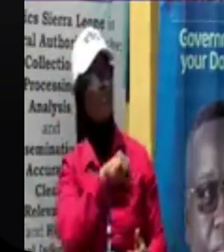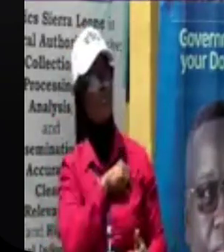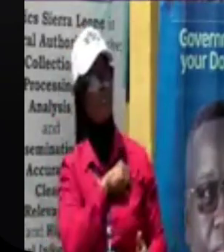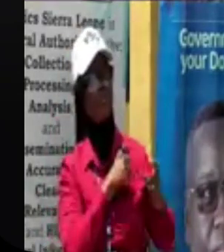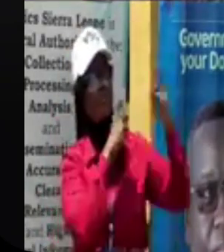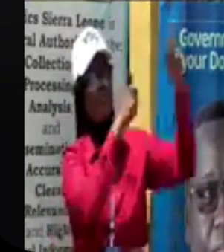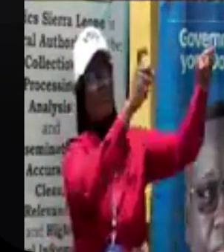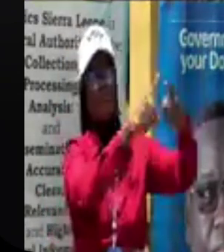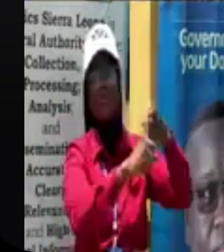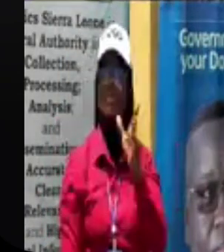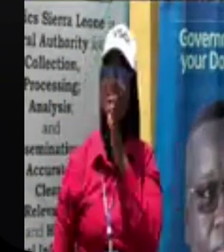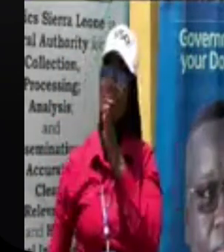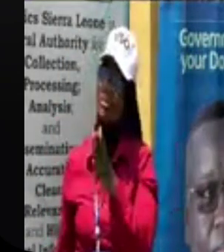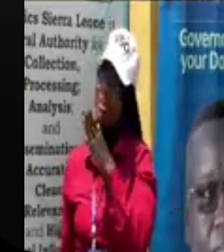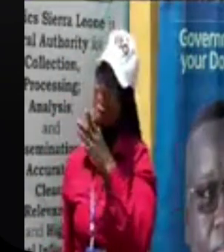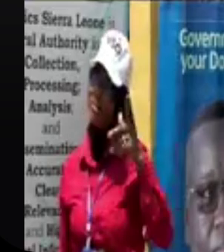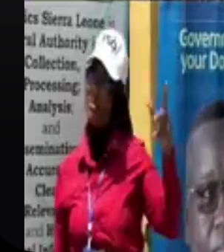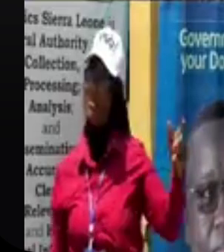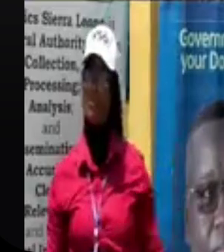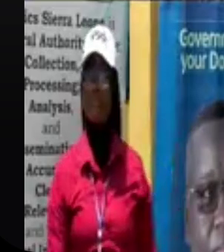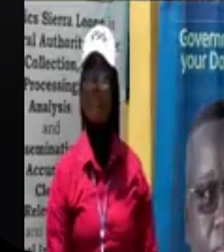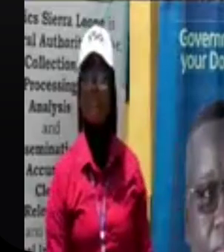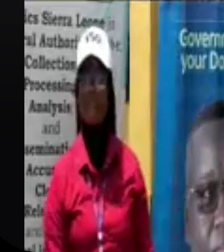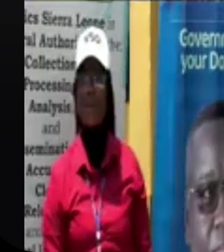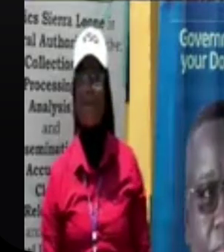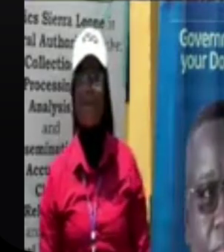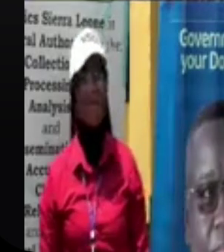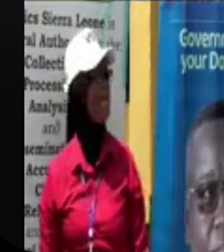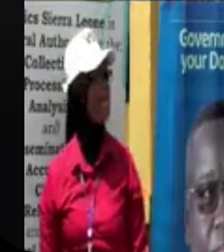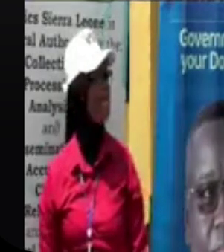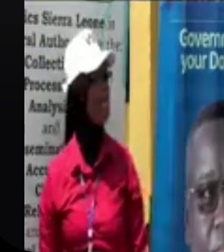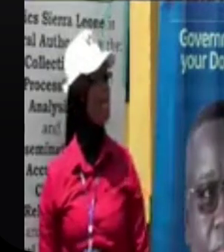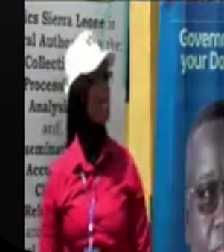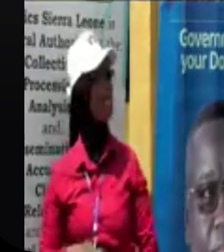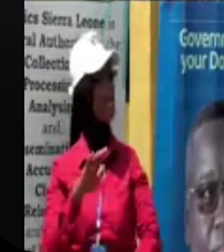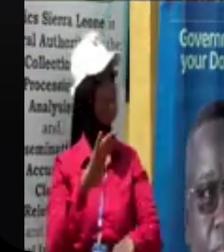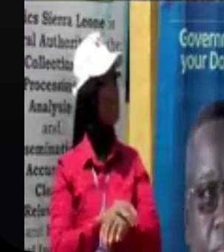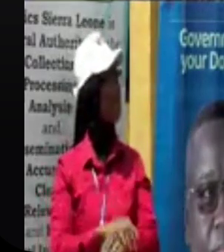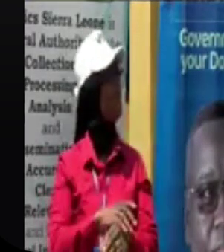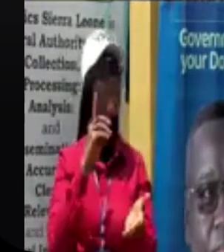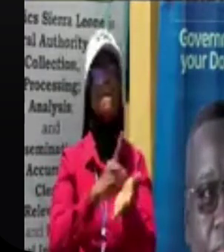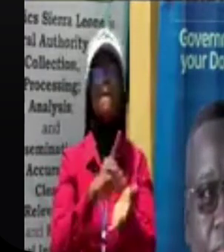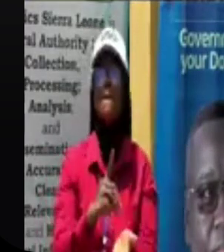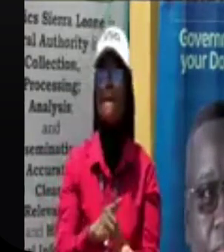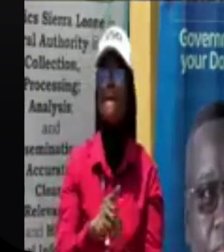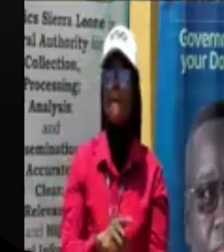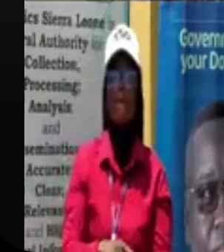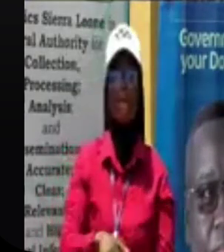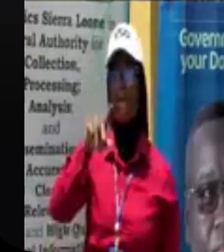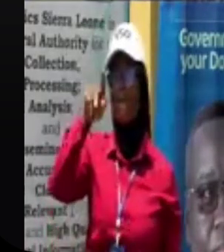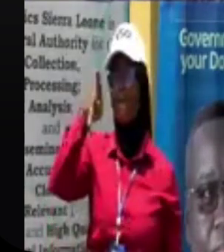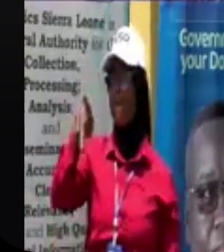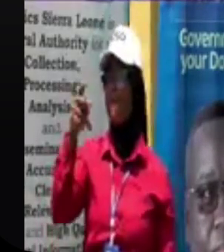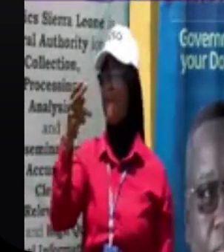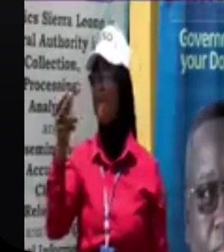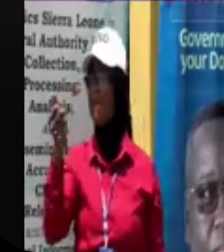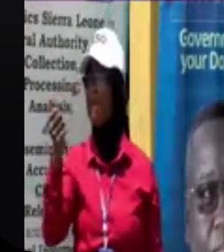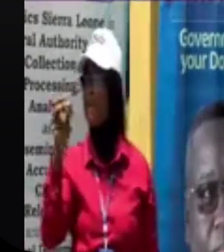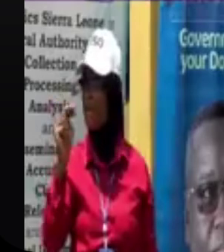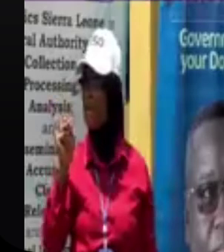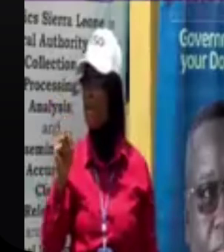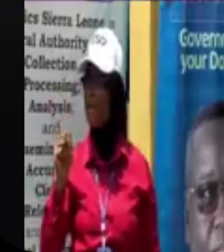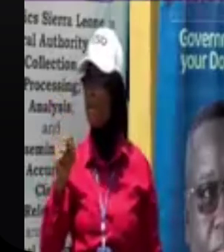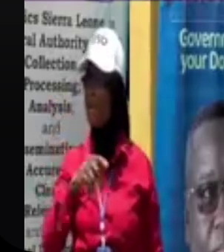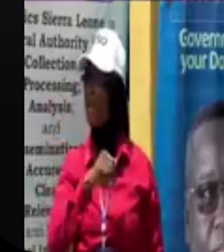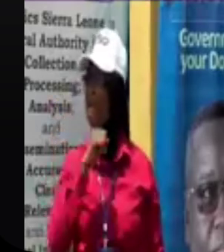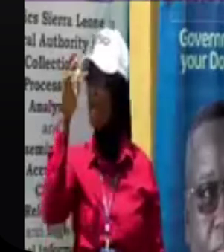madam. The one on Dr. Khan, I feel for that one day. I sure say the